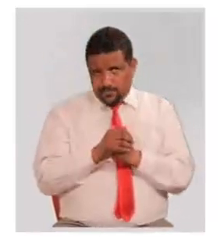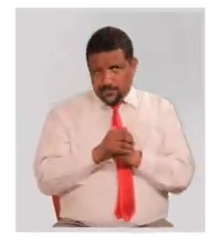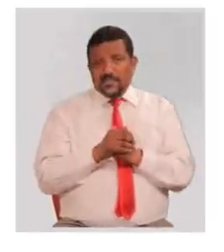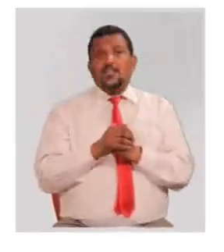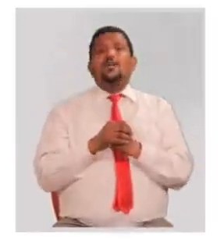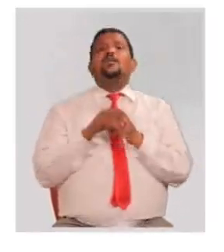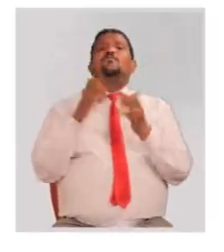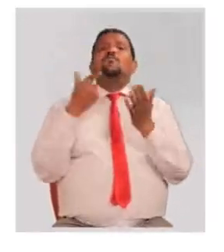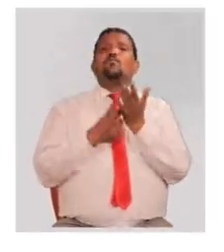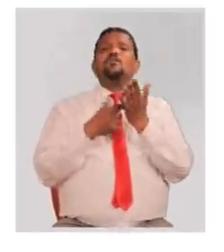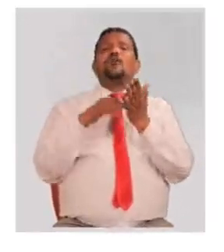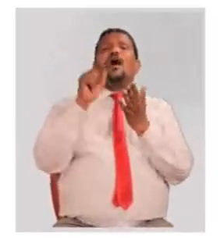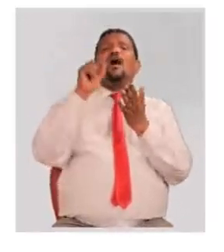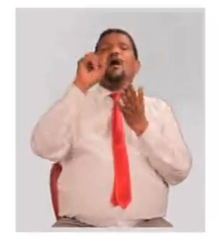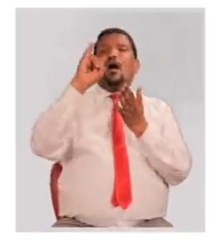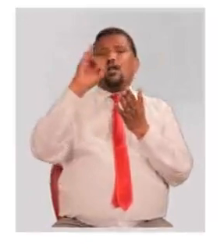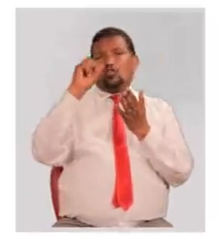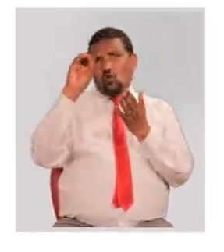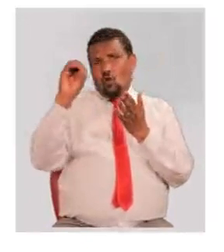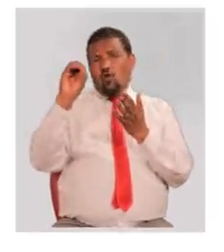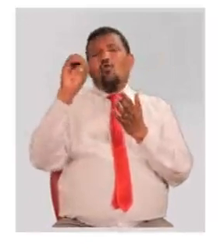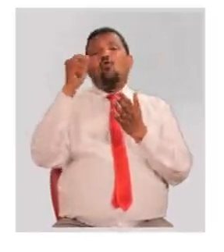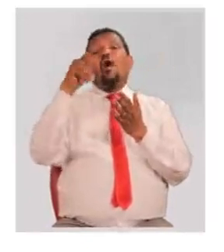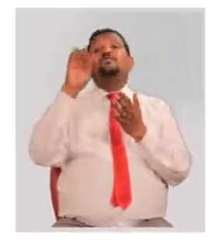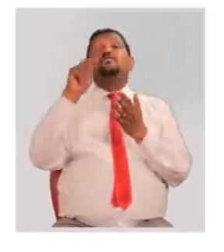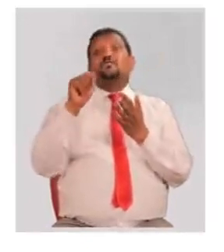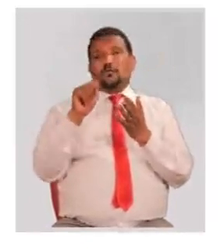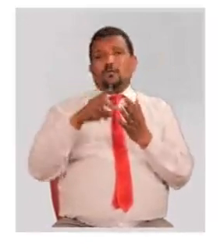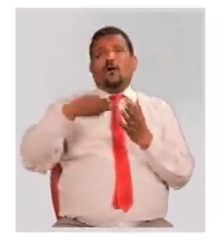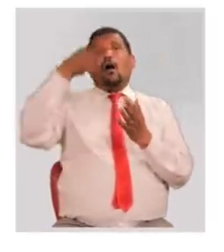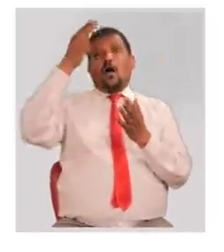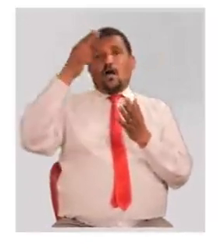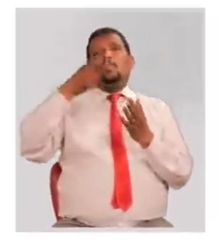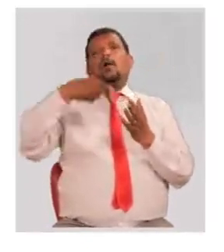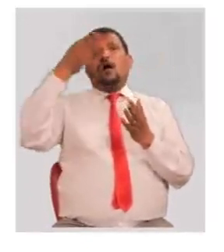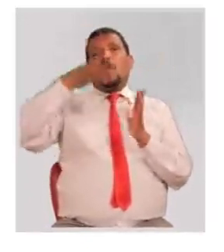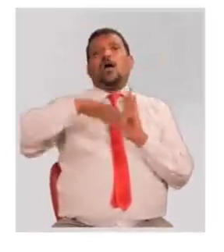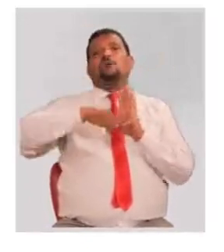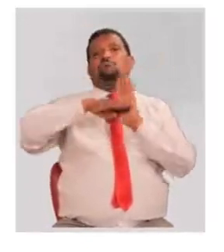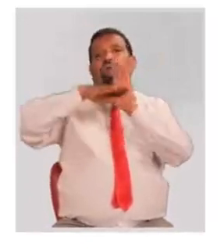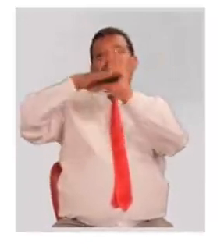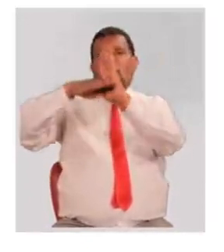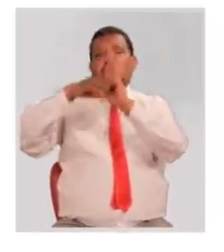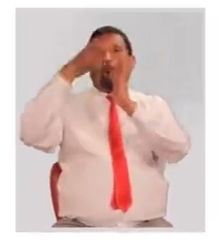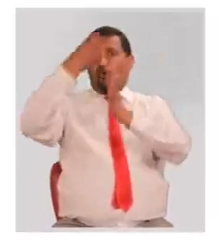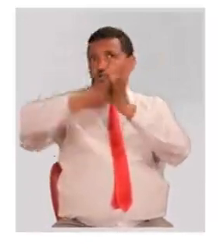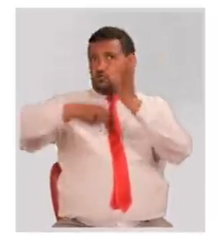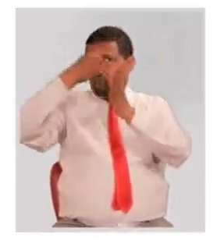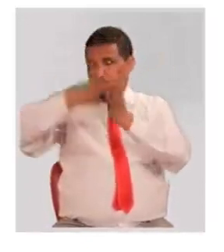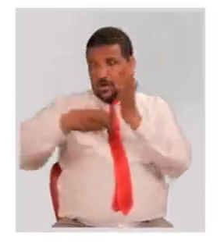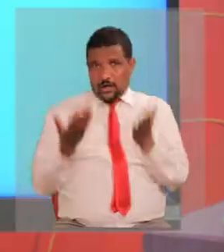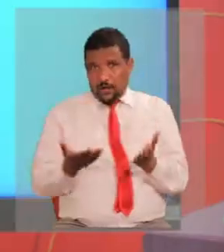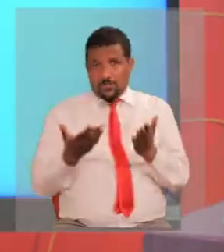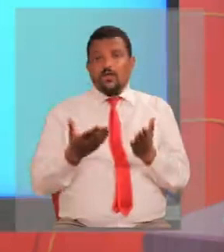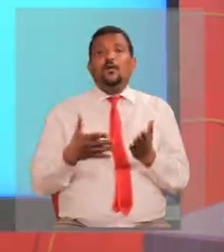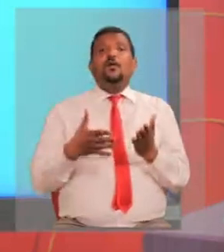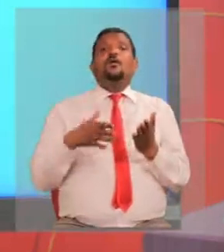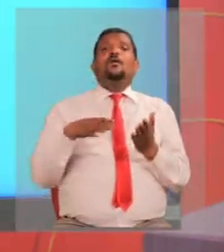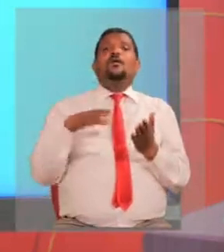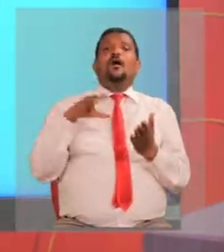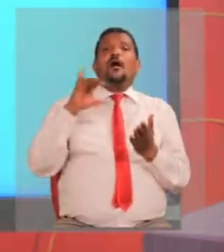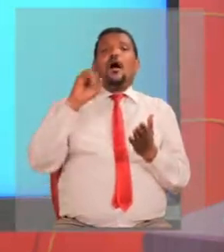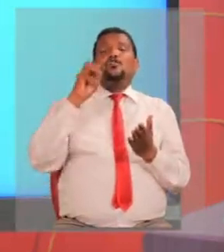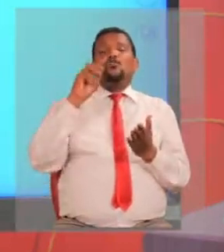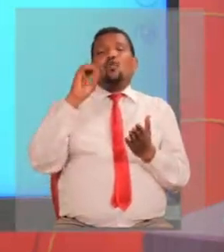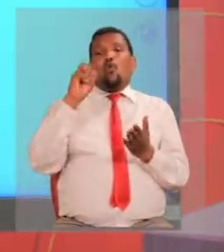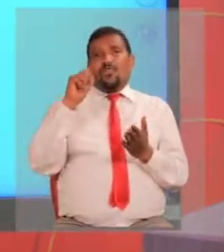From the isoquant map, higher isoquants represent higher level of output. That means the output that we get from